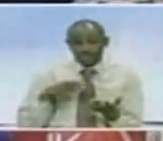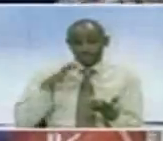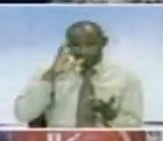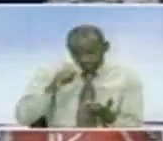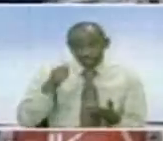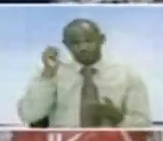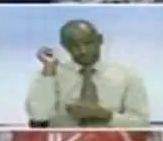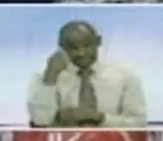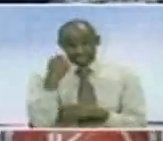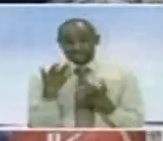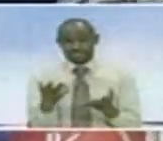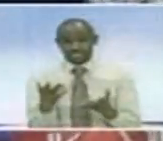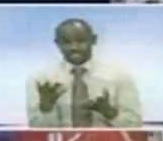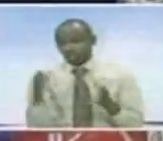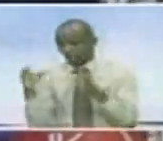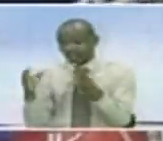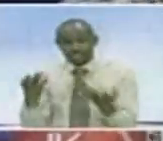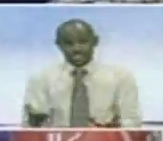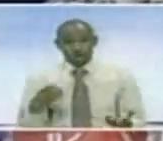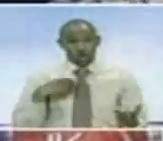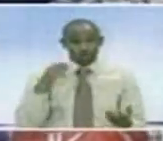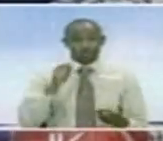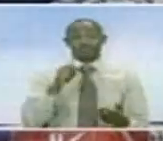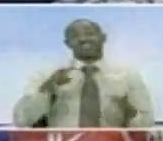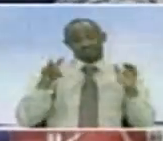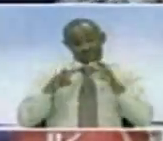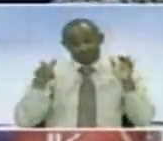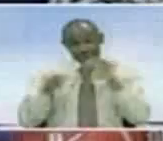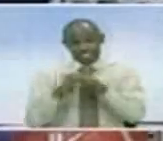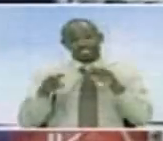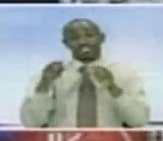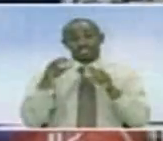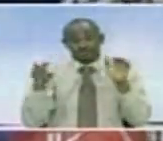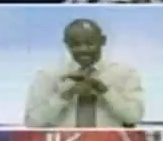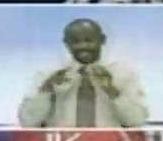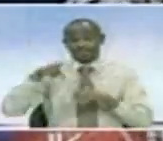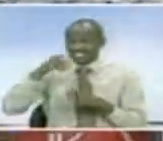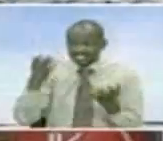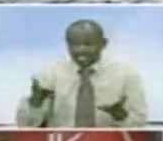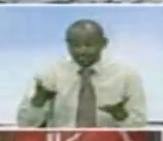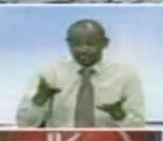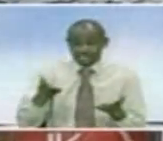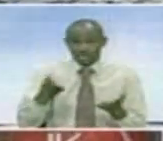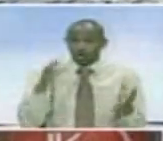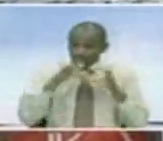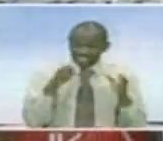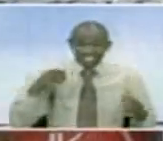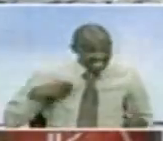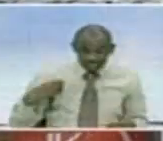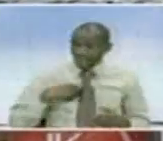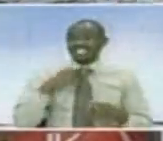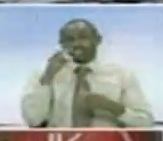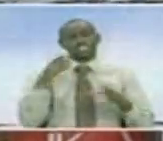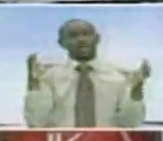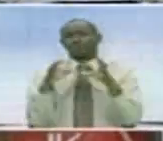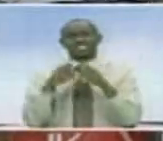the president's community and from the vice president's community, it's not a community affair, it's an individual affair.